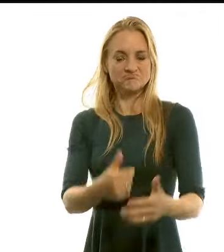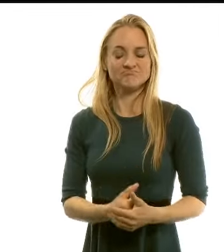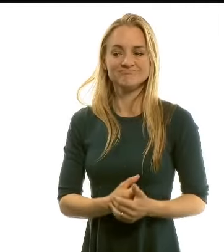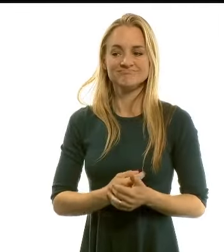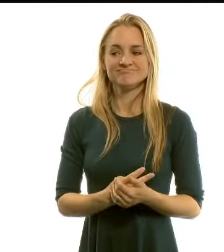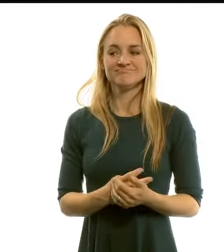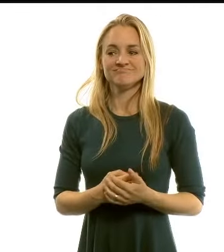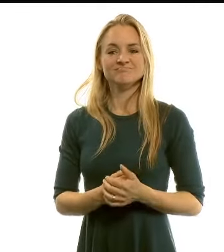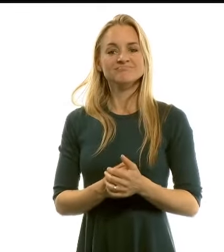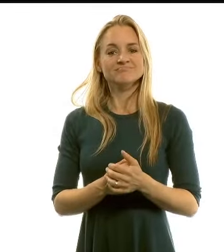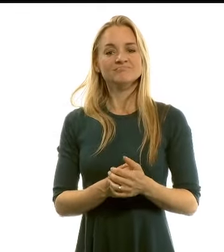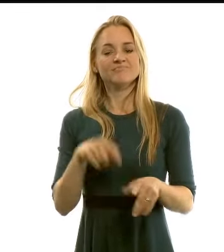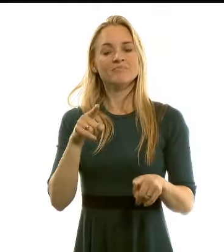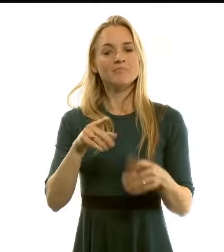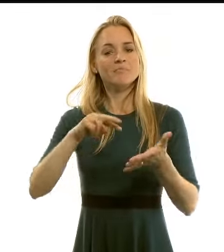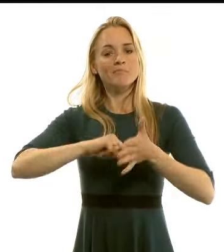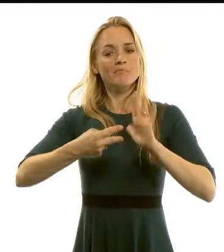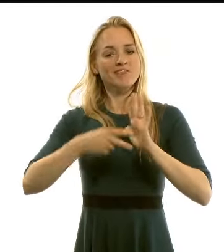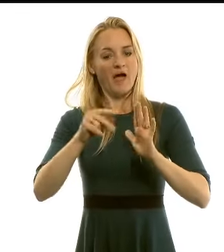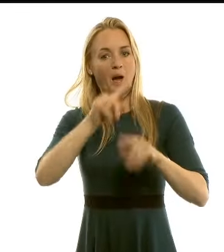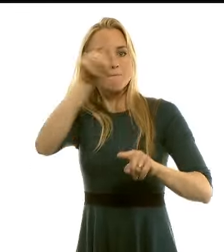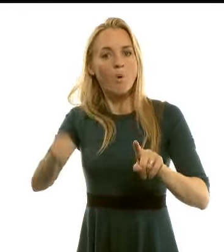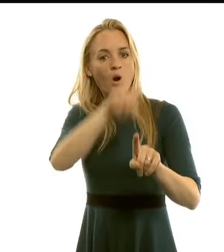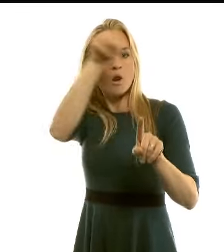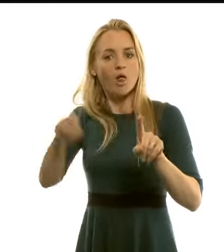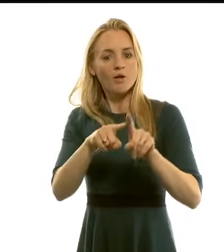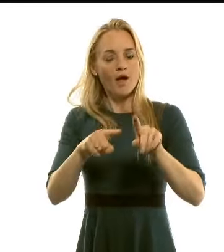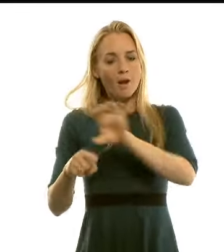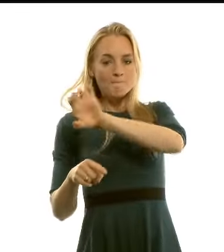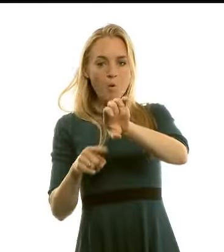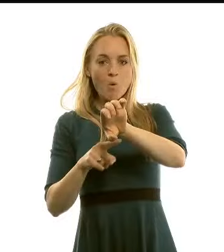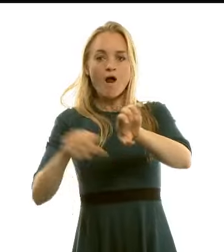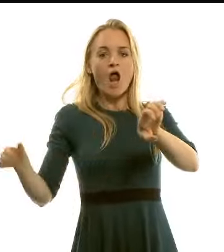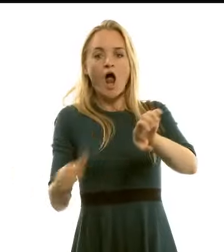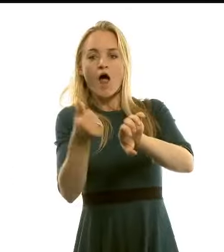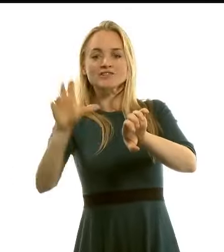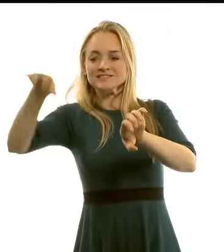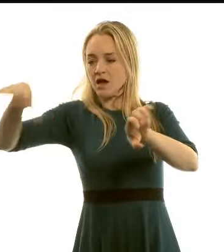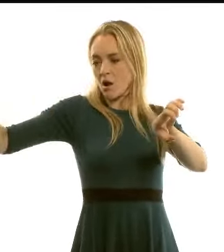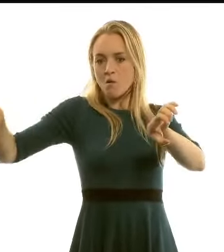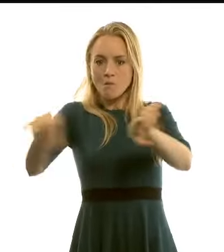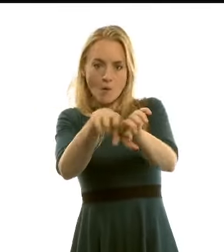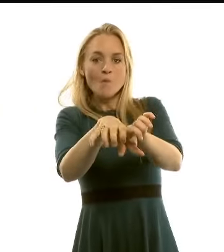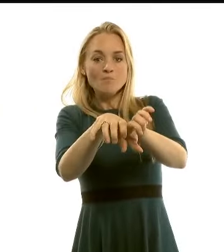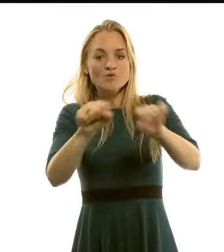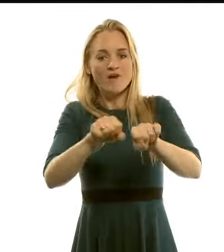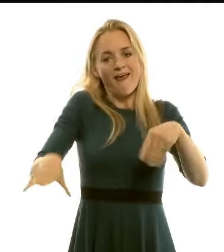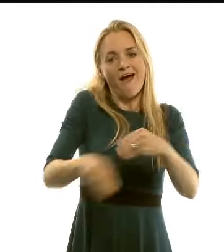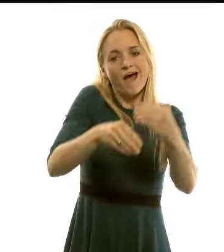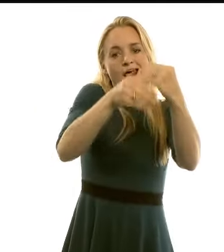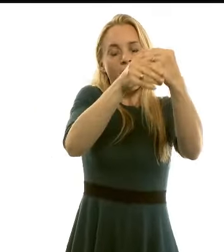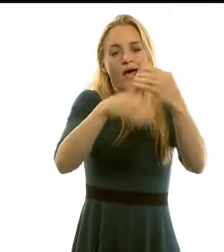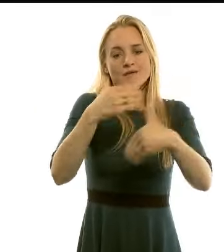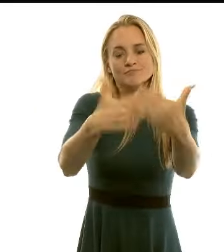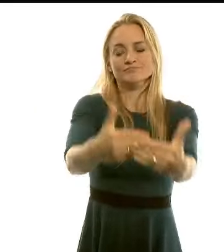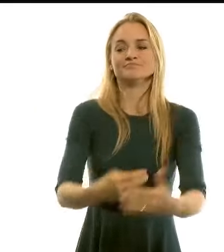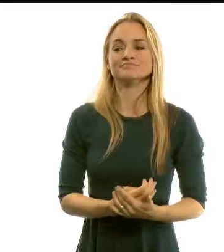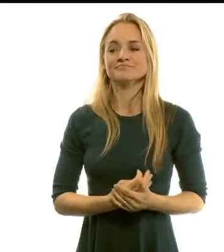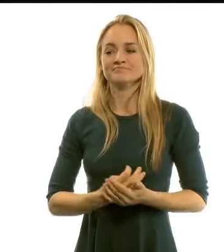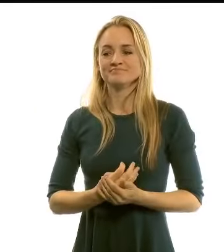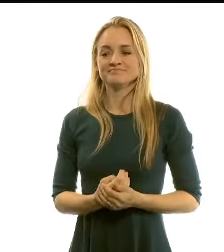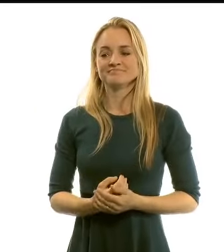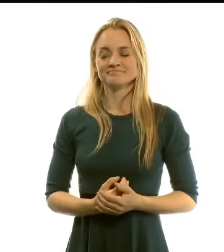more adventures as you go along. Look at that. Wow. And how about Dot's camera work, exactly, everybody? Yes. Look at Round of that. applause for